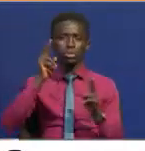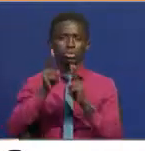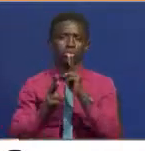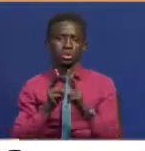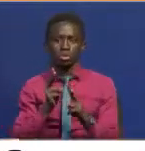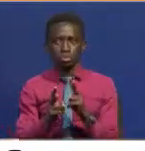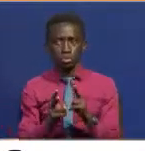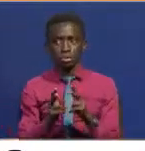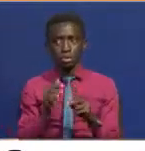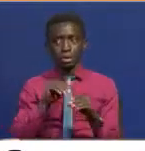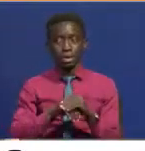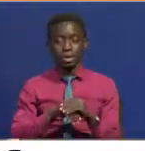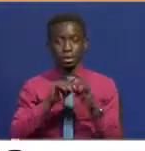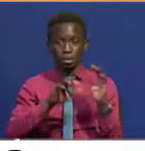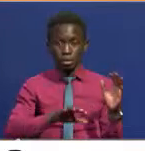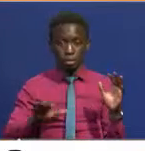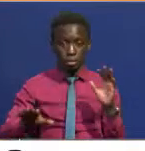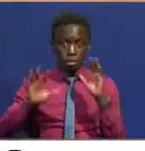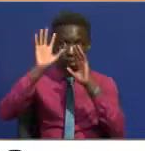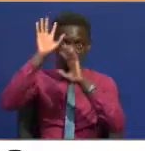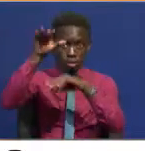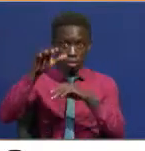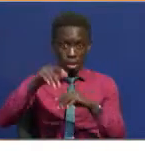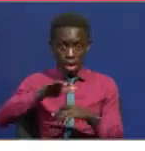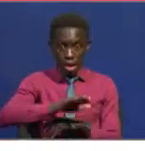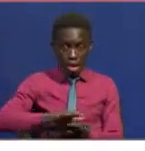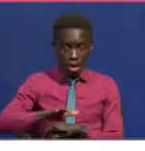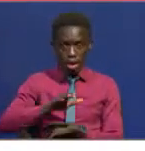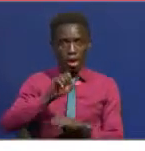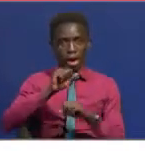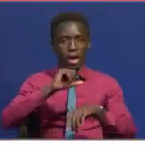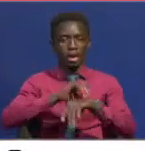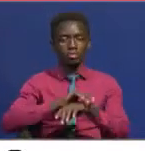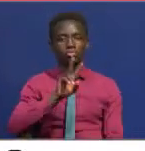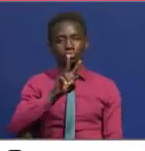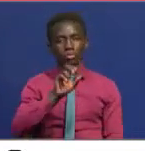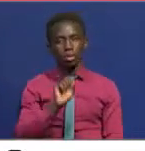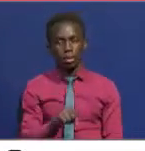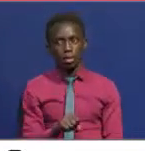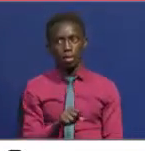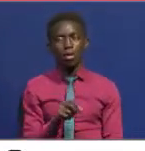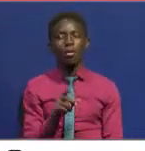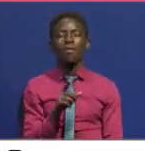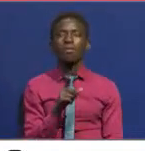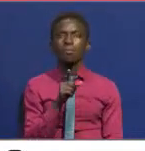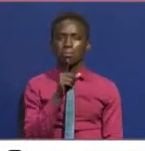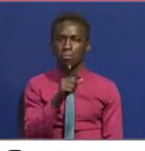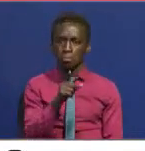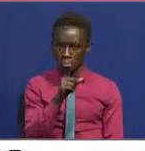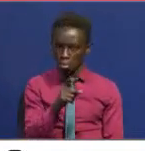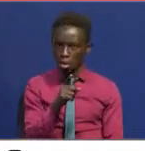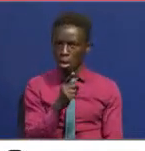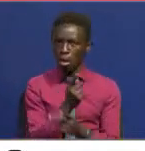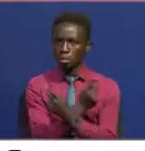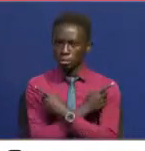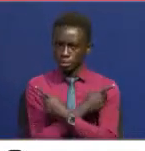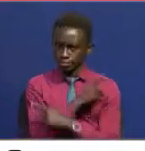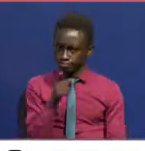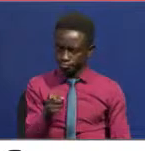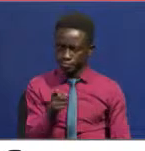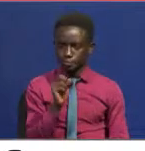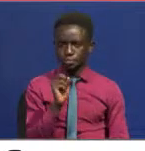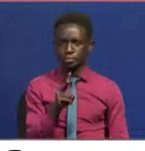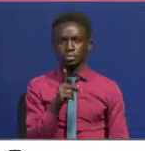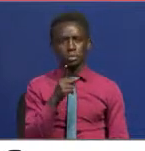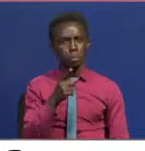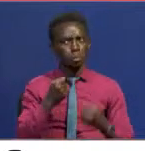with around 2. Yeah. And so that is where Kasarani now comes in. Yes. All right. Duration and how you want these matches